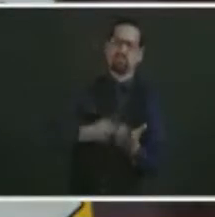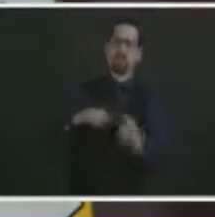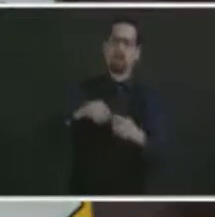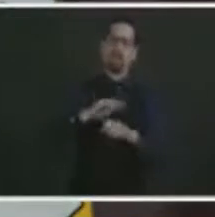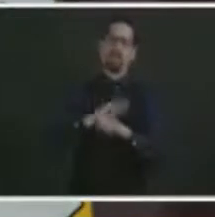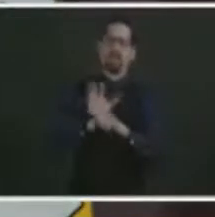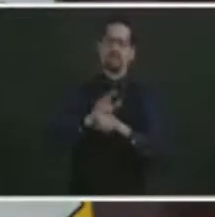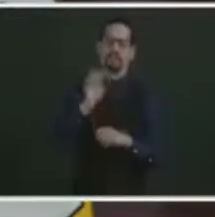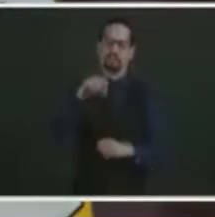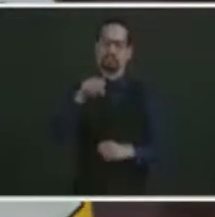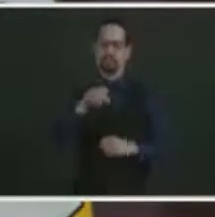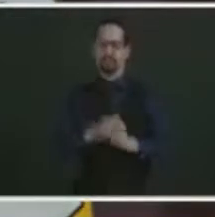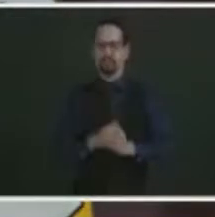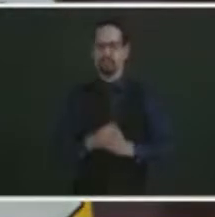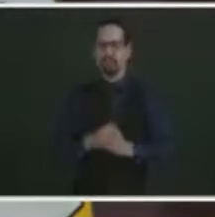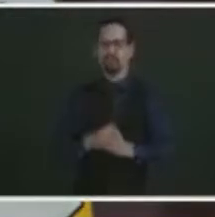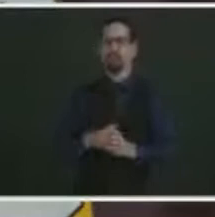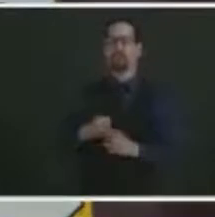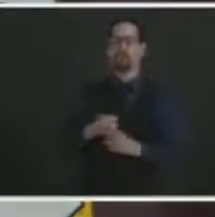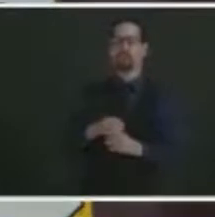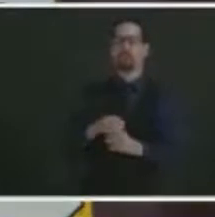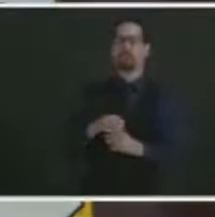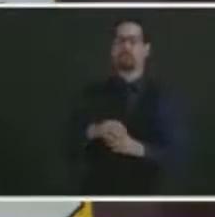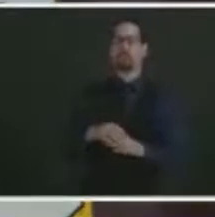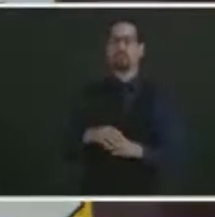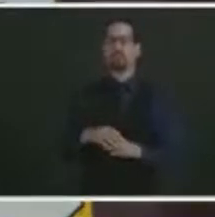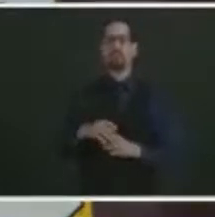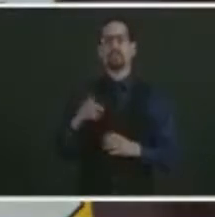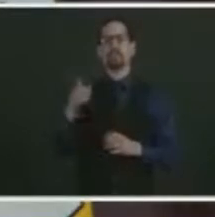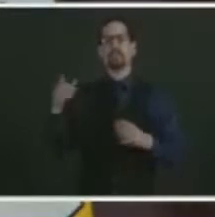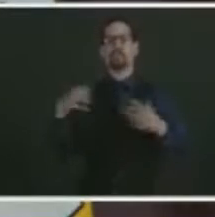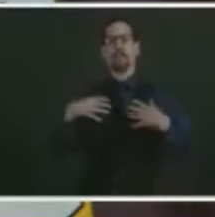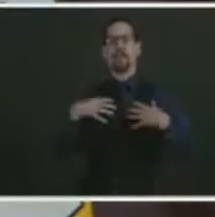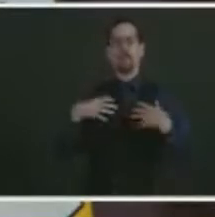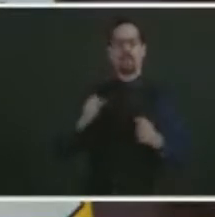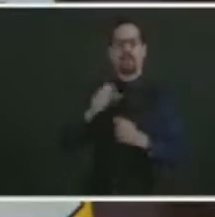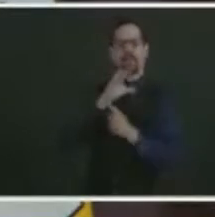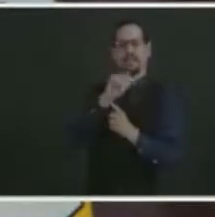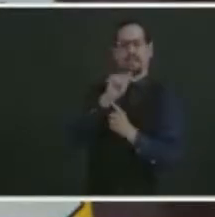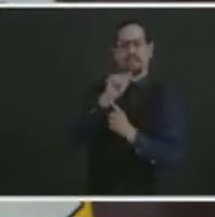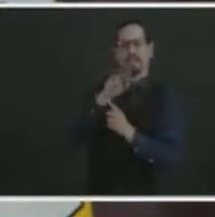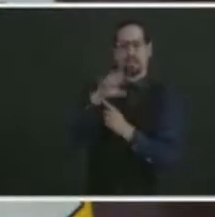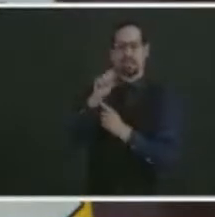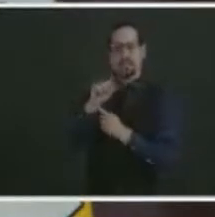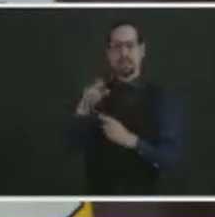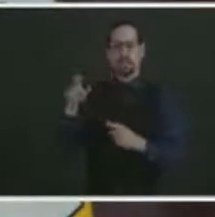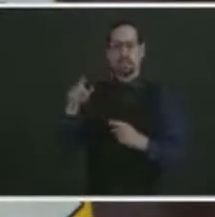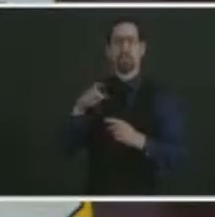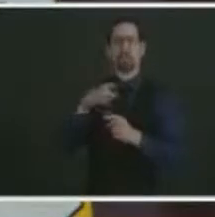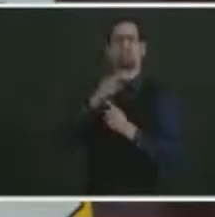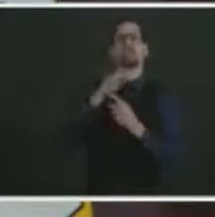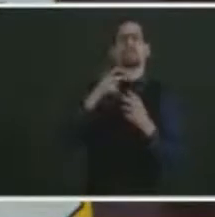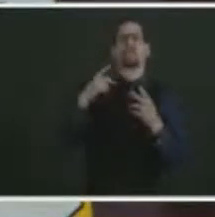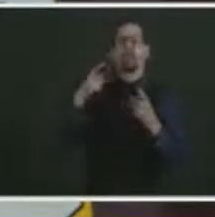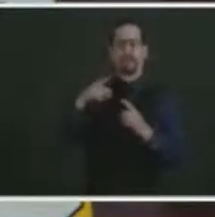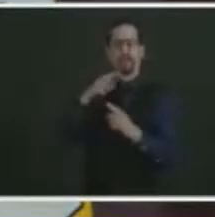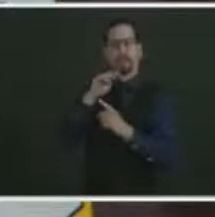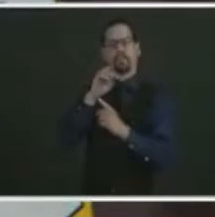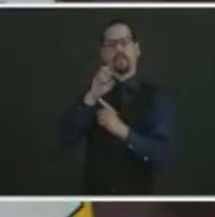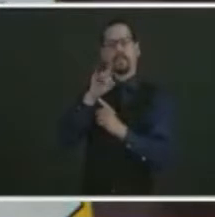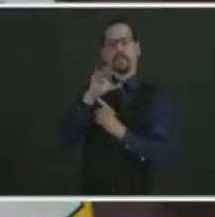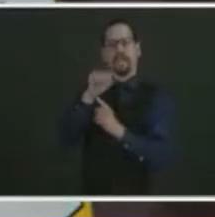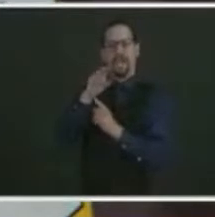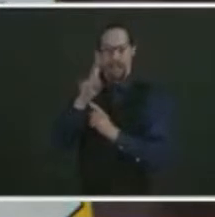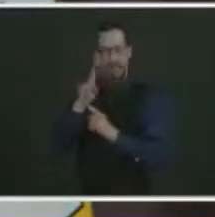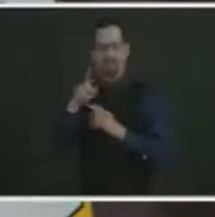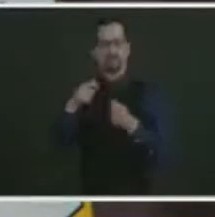So CMS, the healthcare, Medicare and Medicaid director was on the phone and